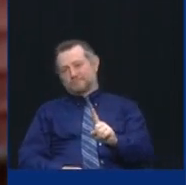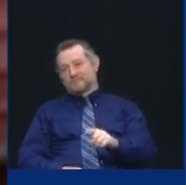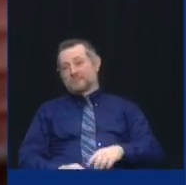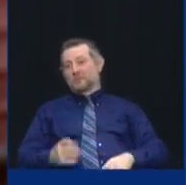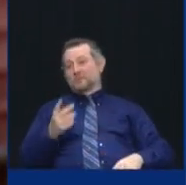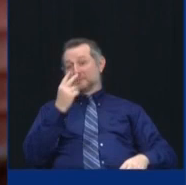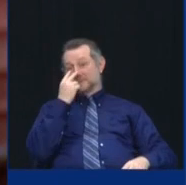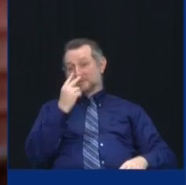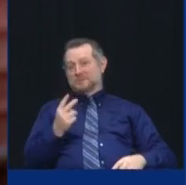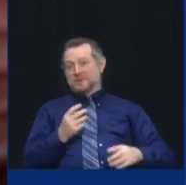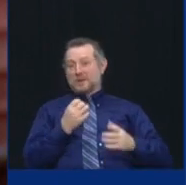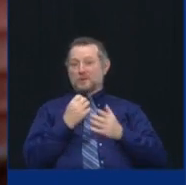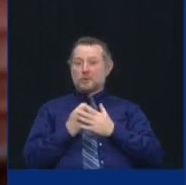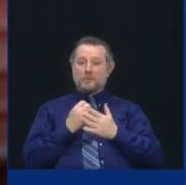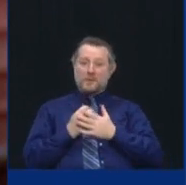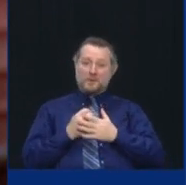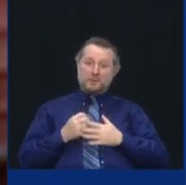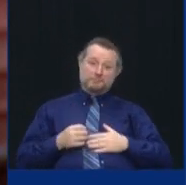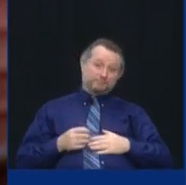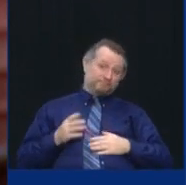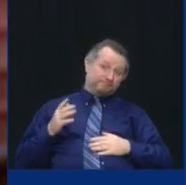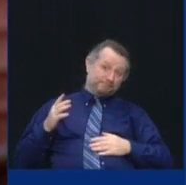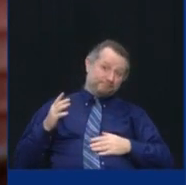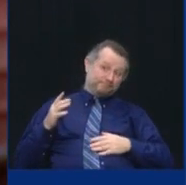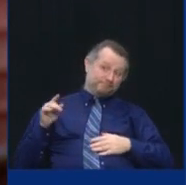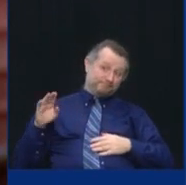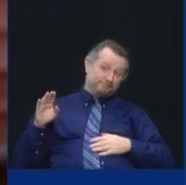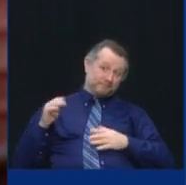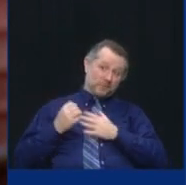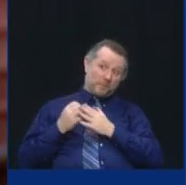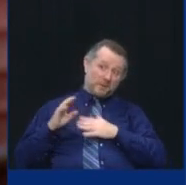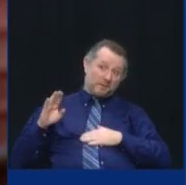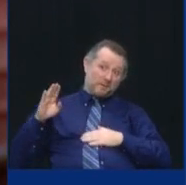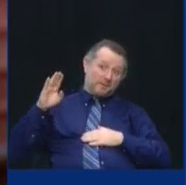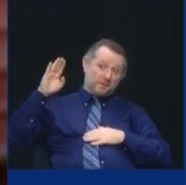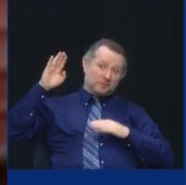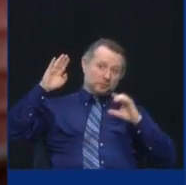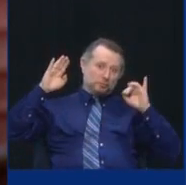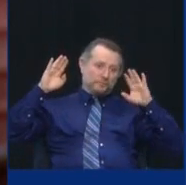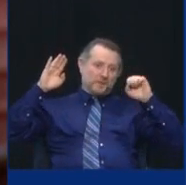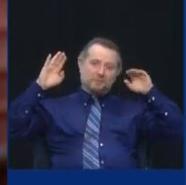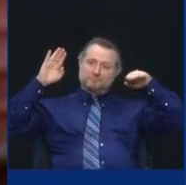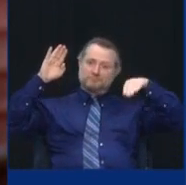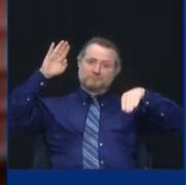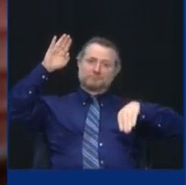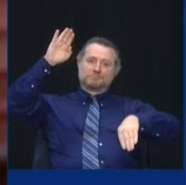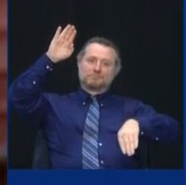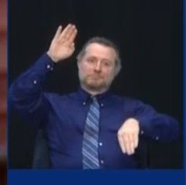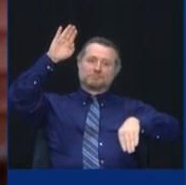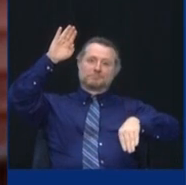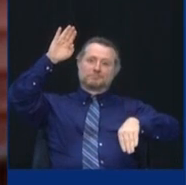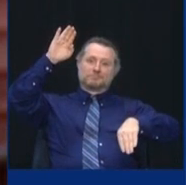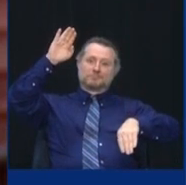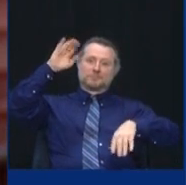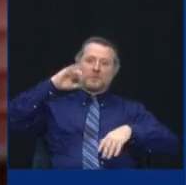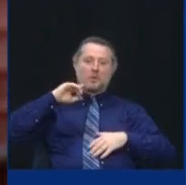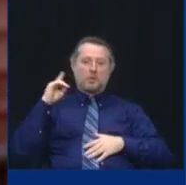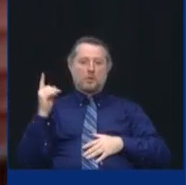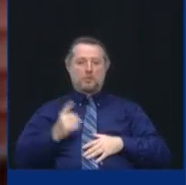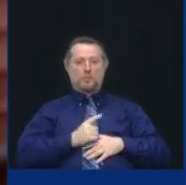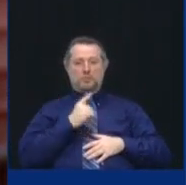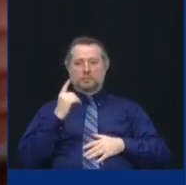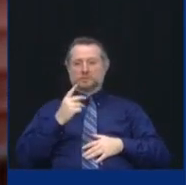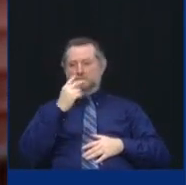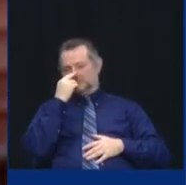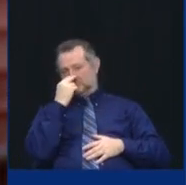economy, and you look at the up periods and the down periods. You know what is the one constant? The